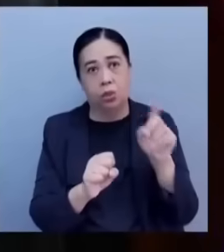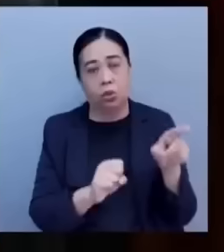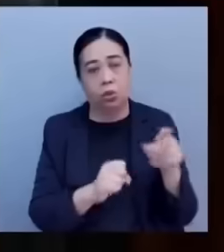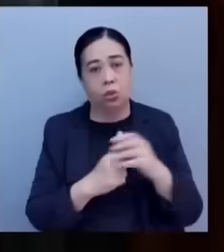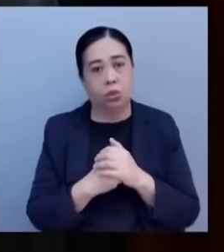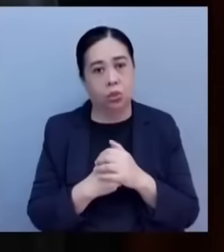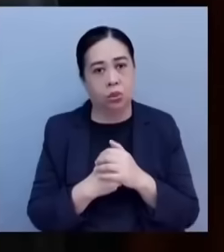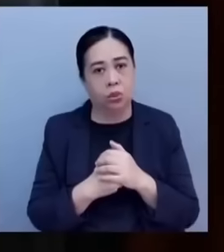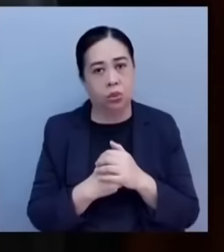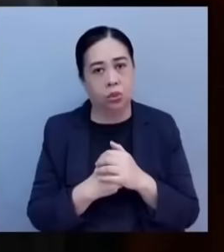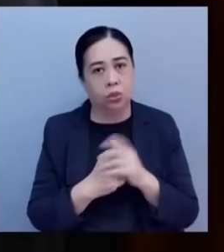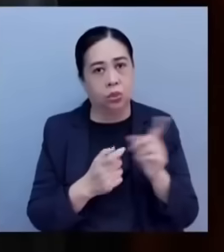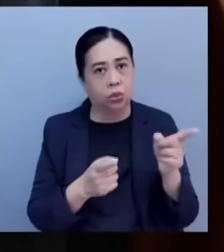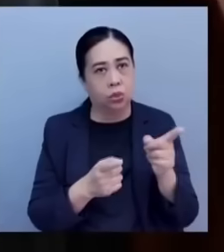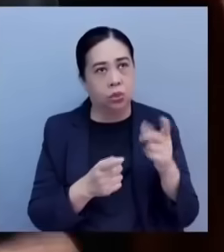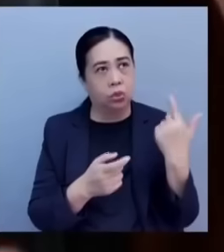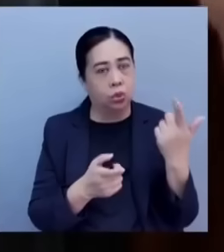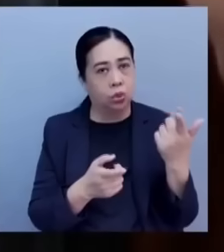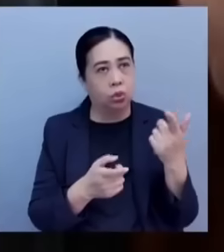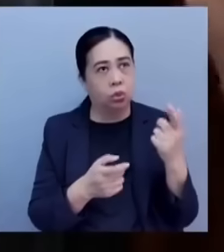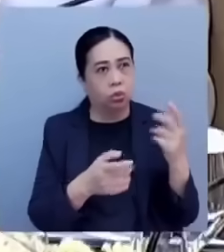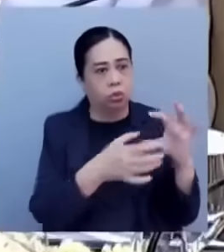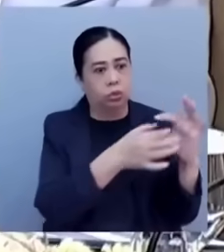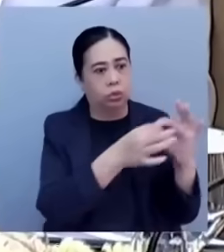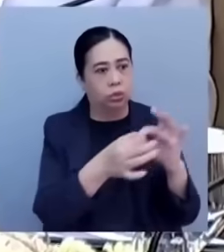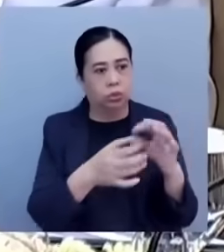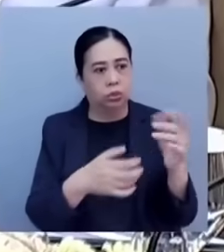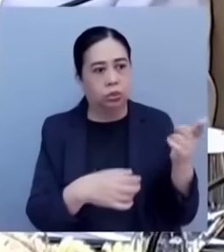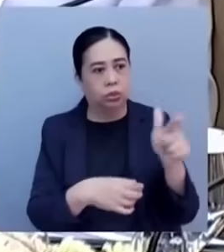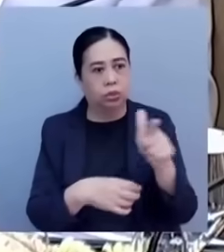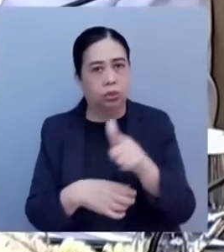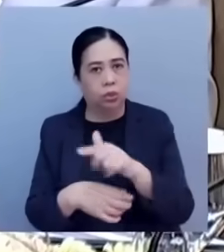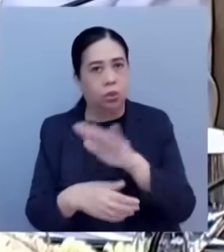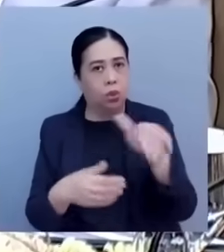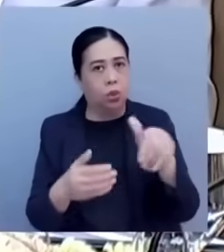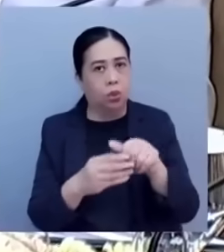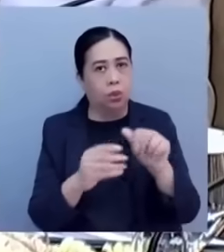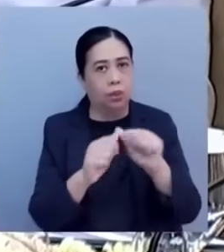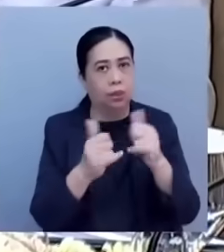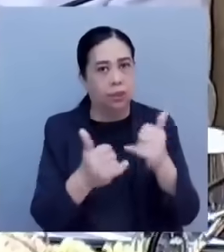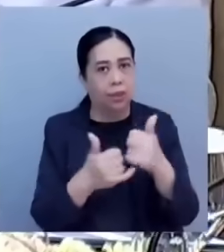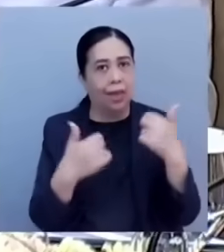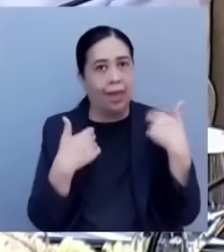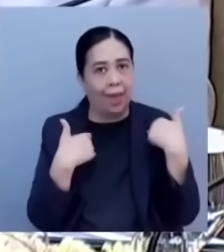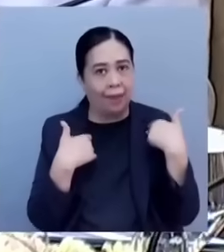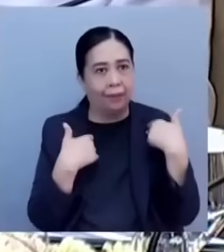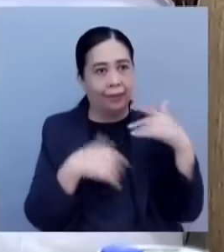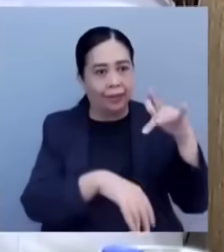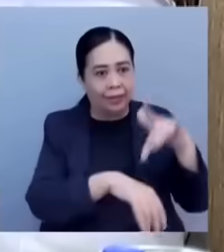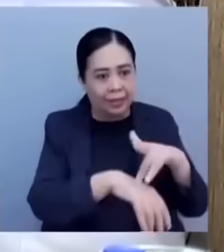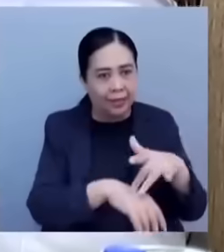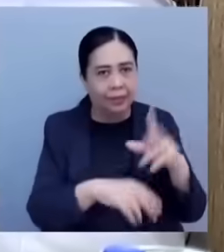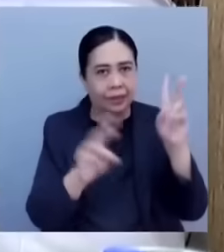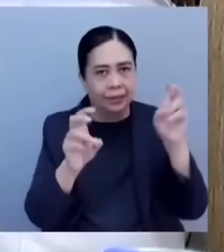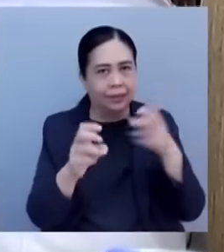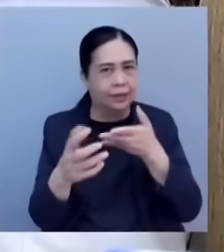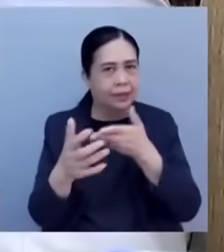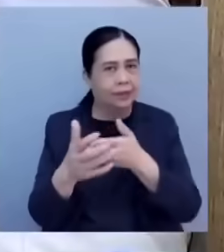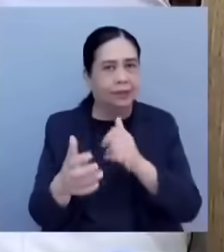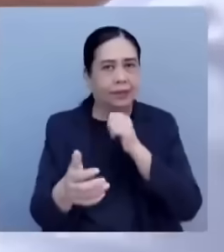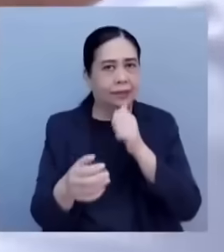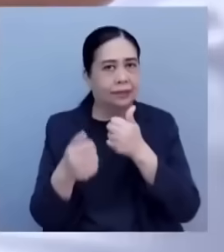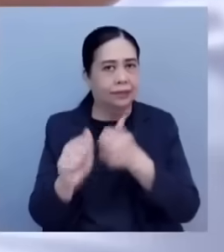to achieve full relief in this matter, all the agencies that had a hand in what we are claiming is an